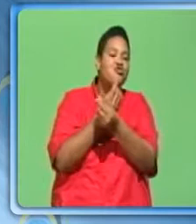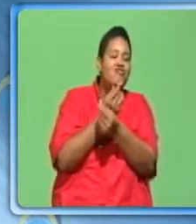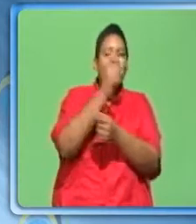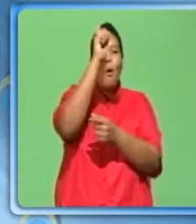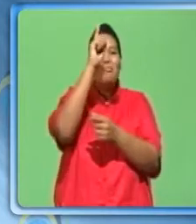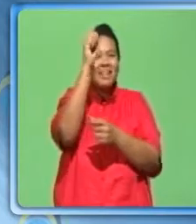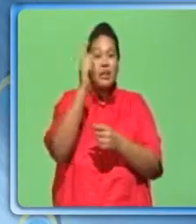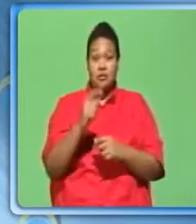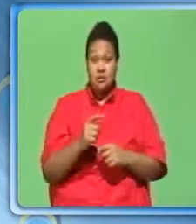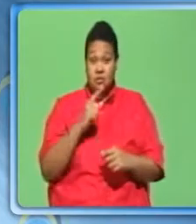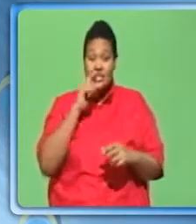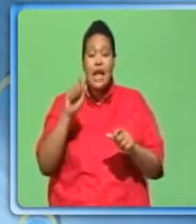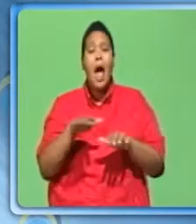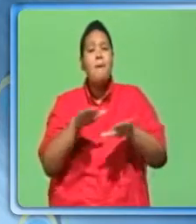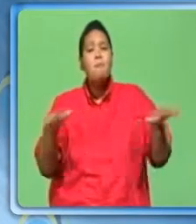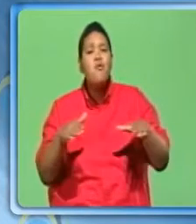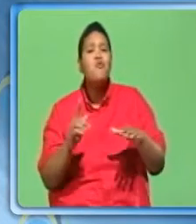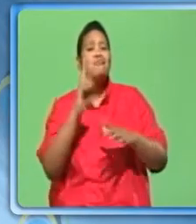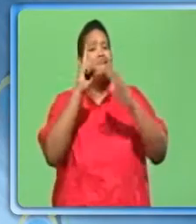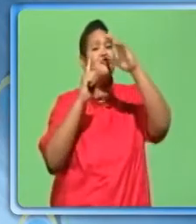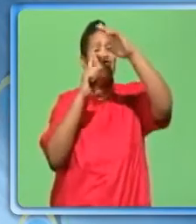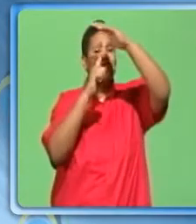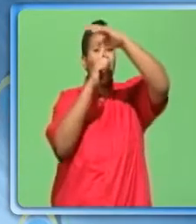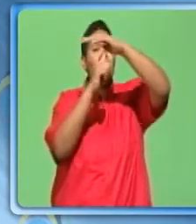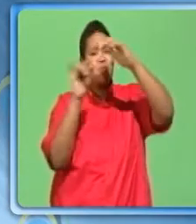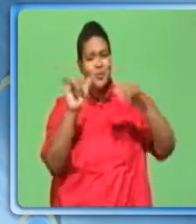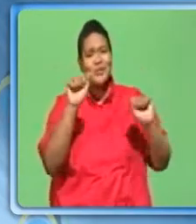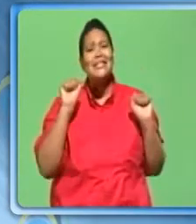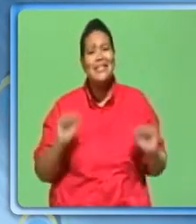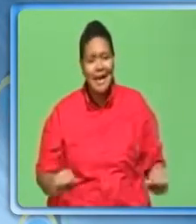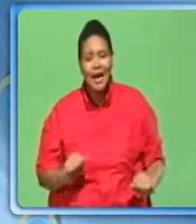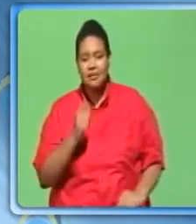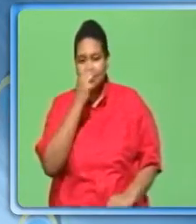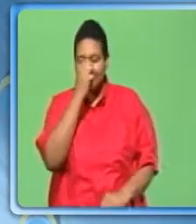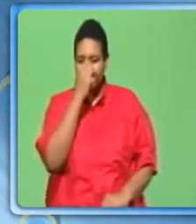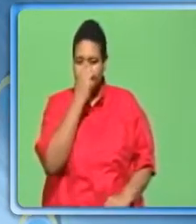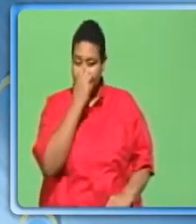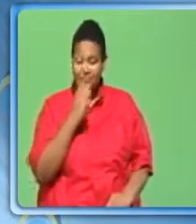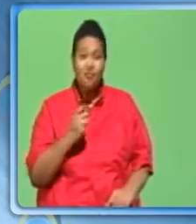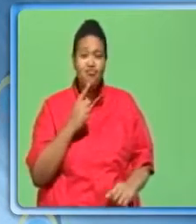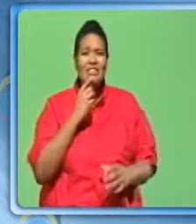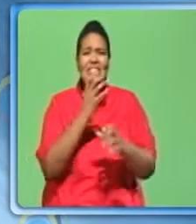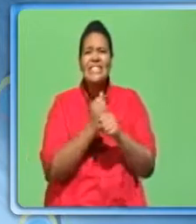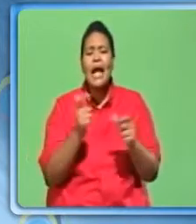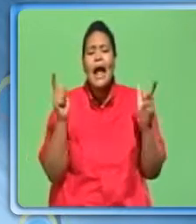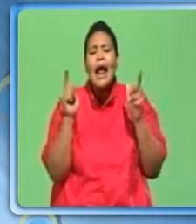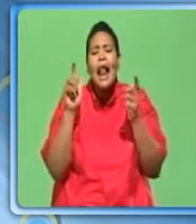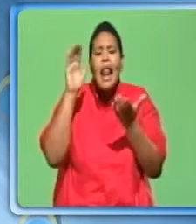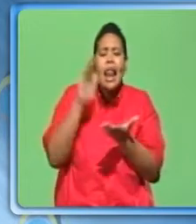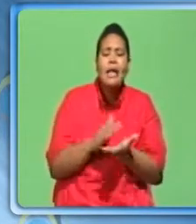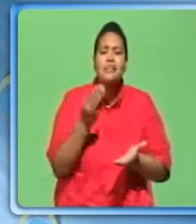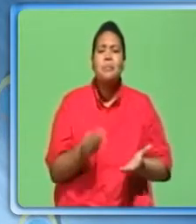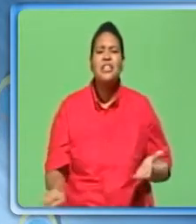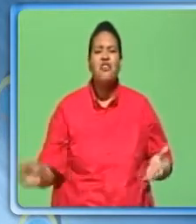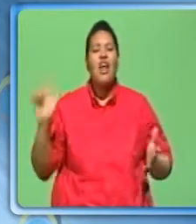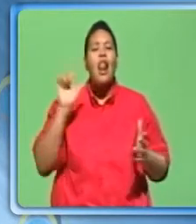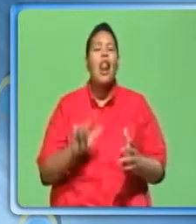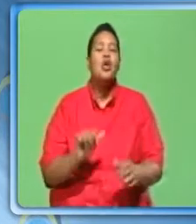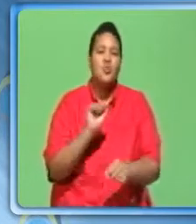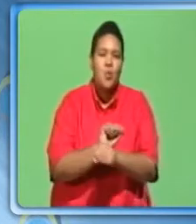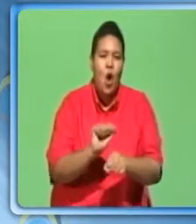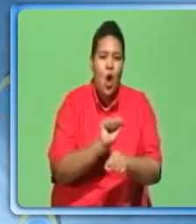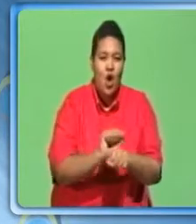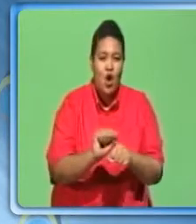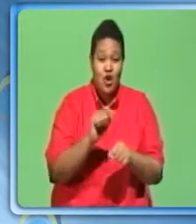swimming pools, and so on. Flat roofs take less material and labor. The original cost